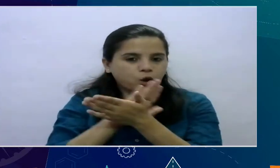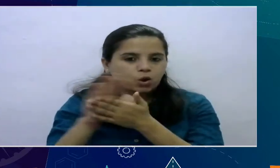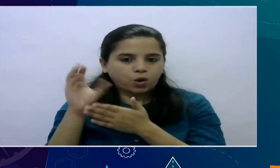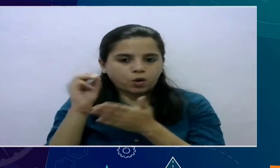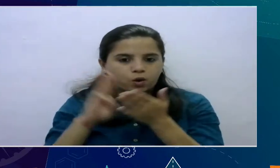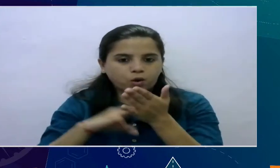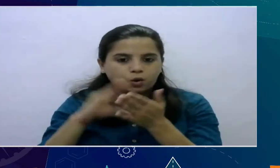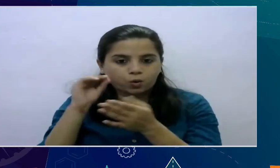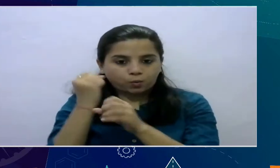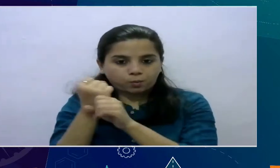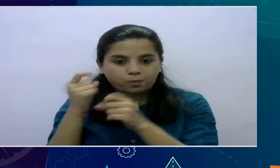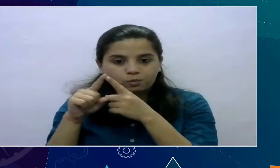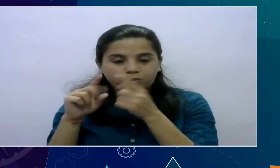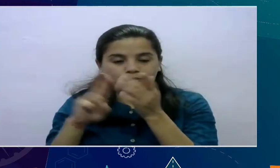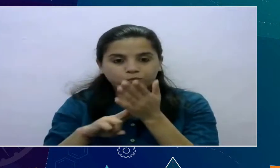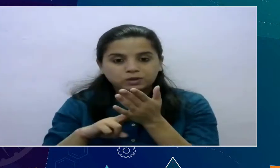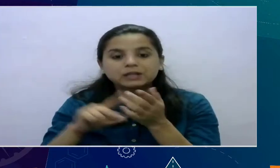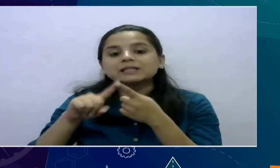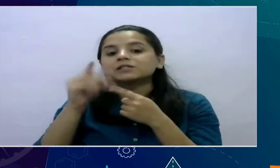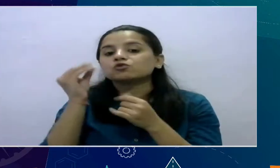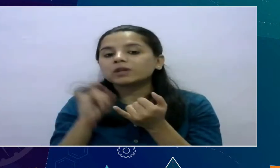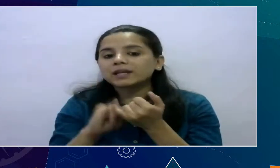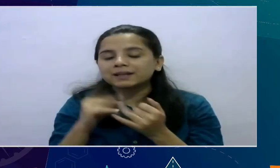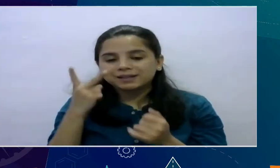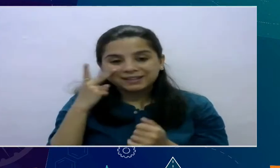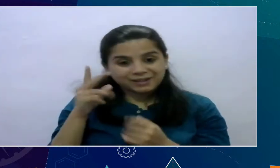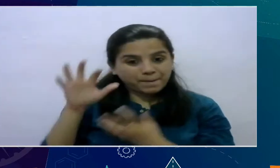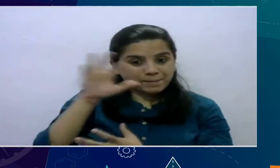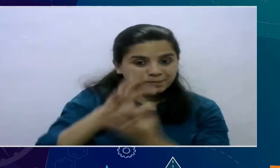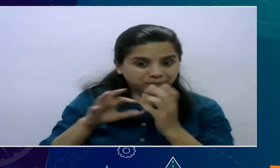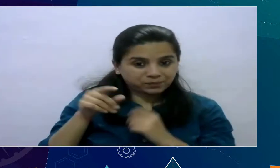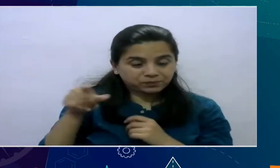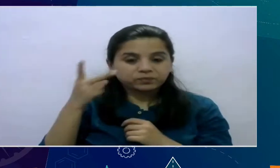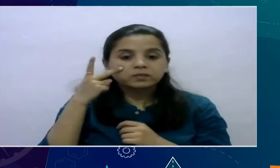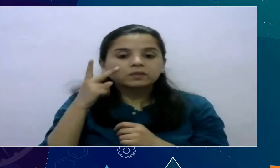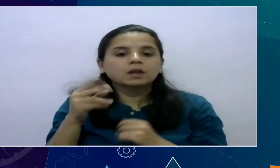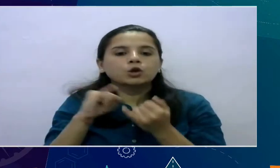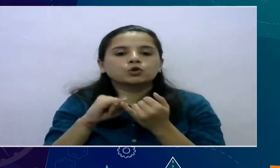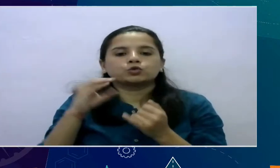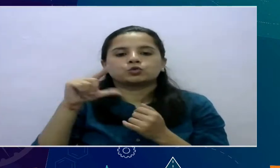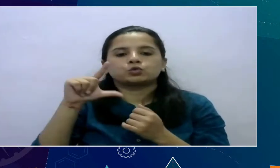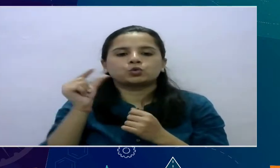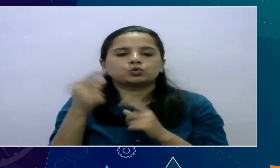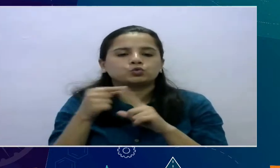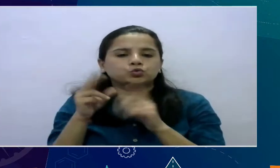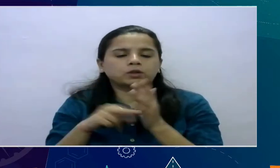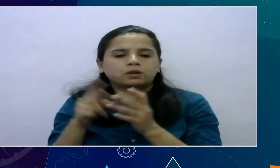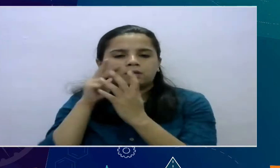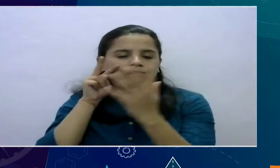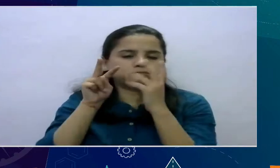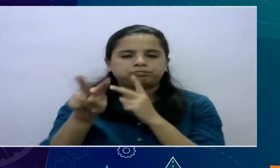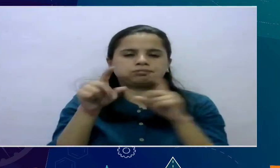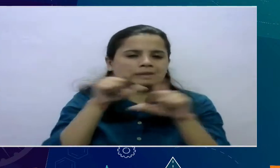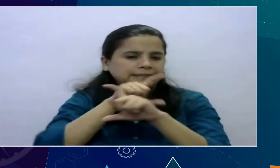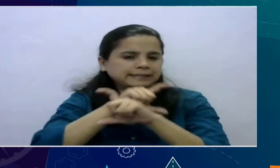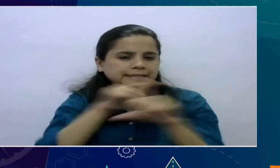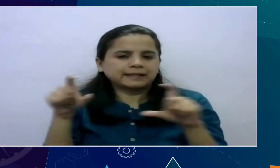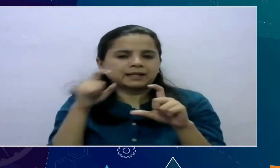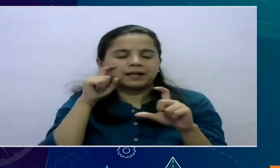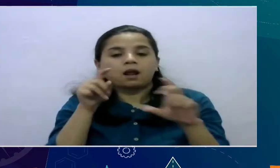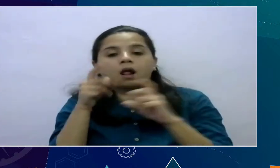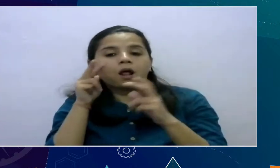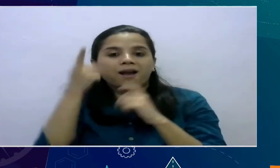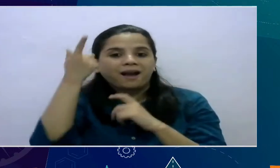mixture. So homogeneous mixture solution is transparent because you can clearly see the